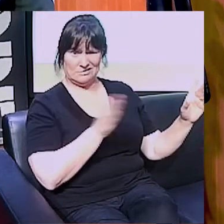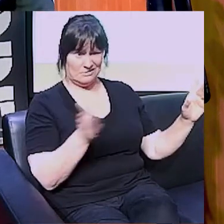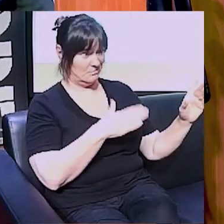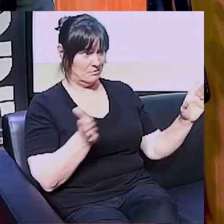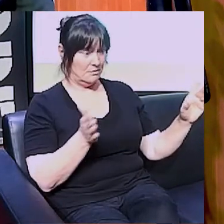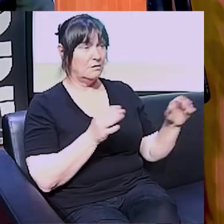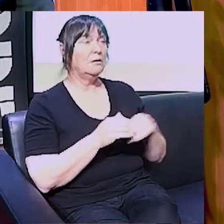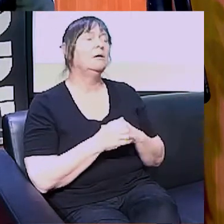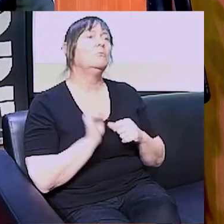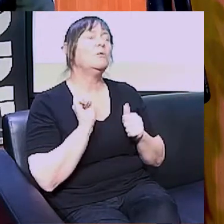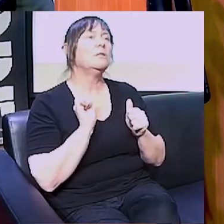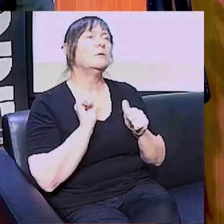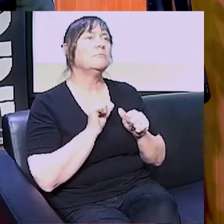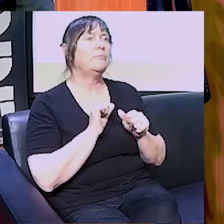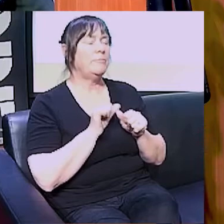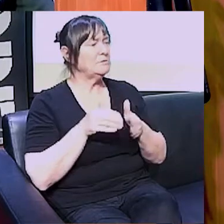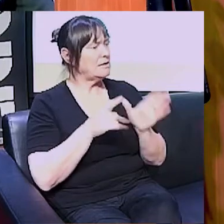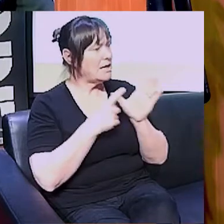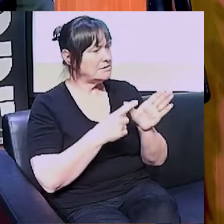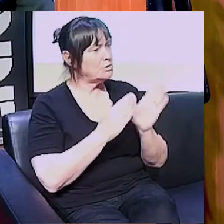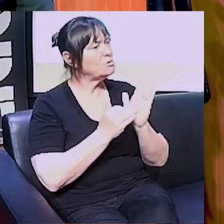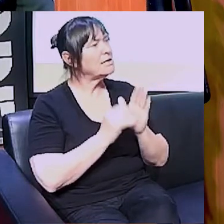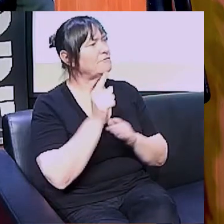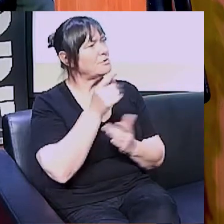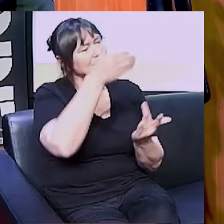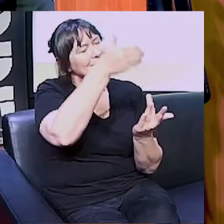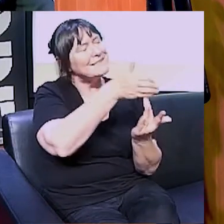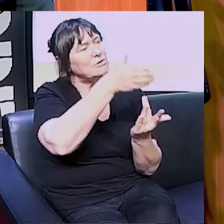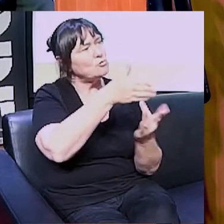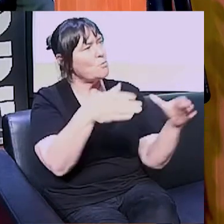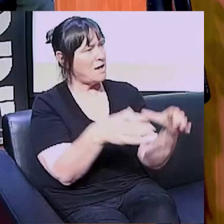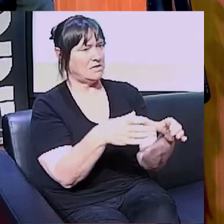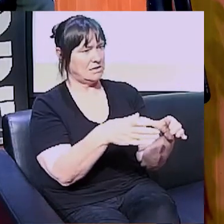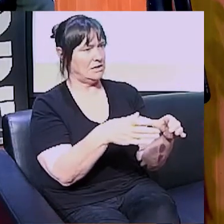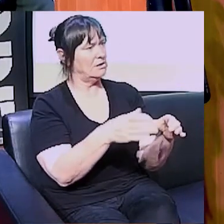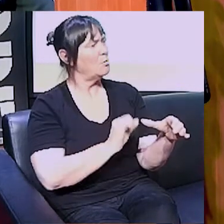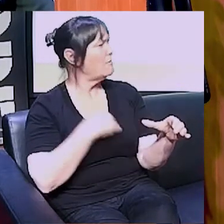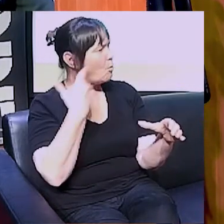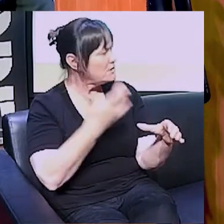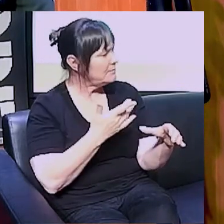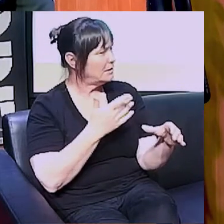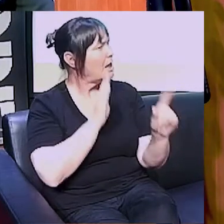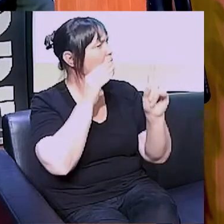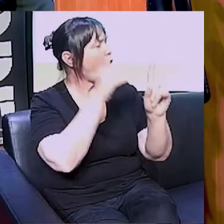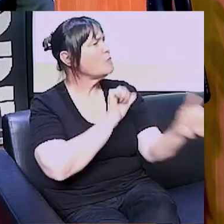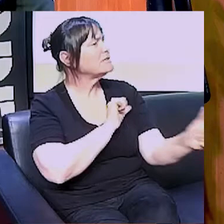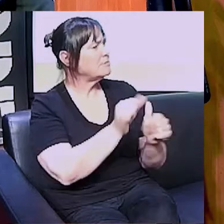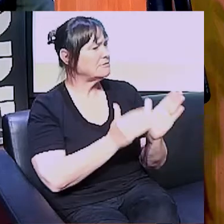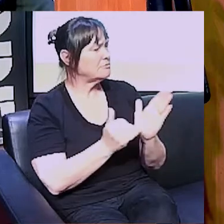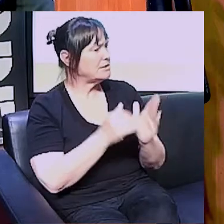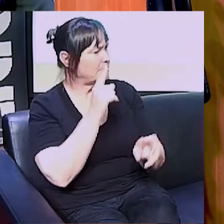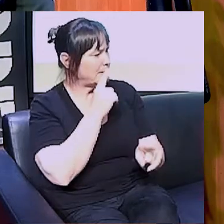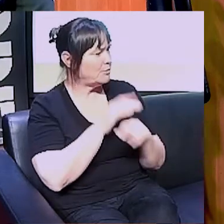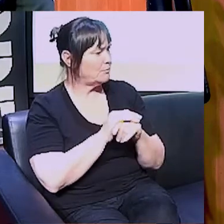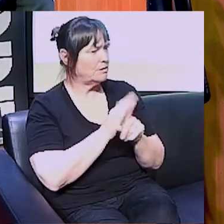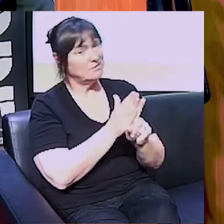that is New Zealand First is a centrist party. We've always been the centrist party. Our objective is the best thing for New Zealanders, whichever way that actually